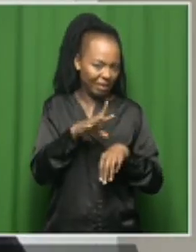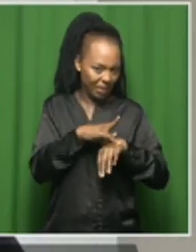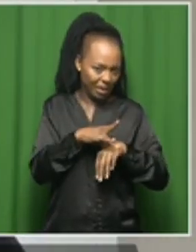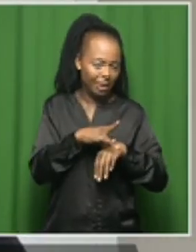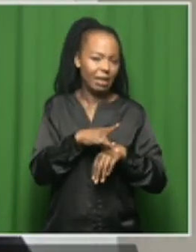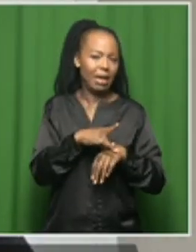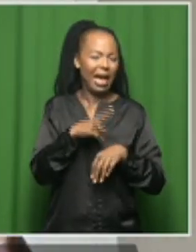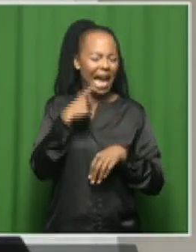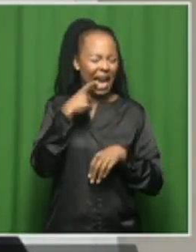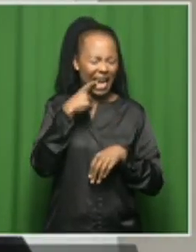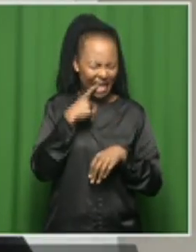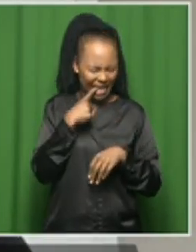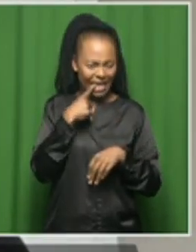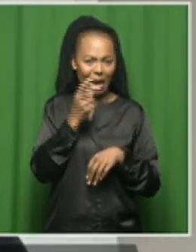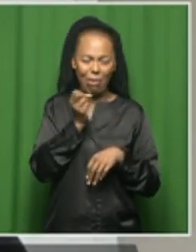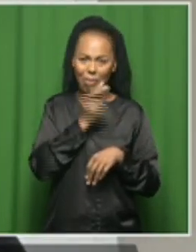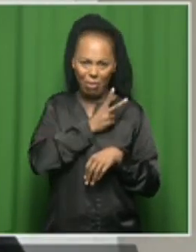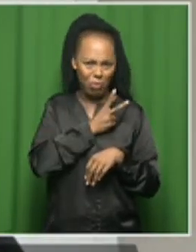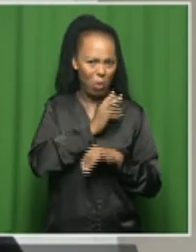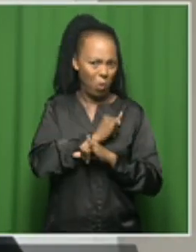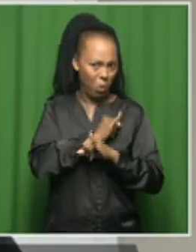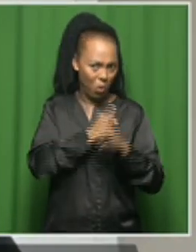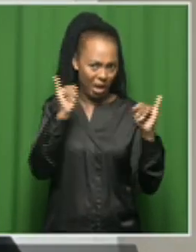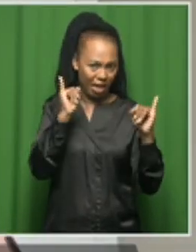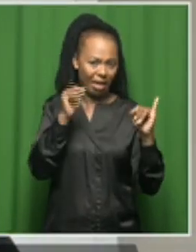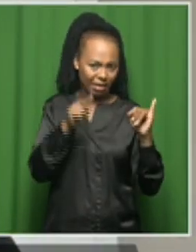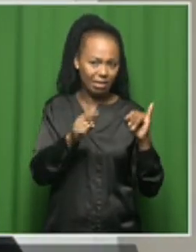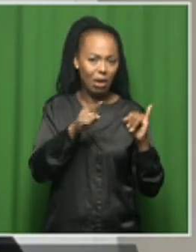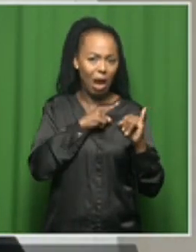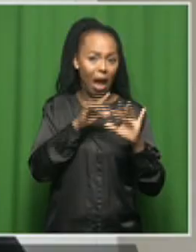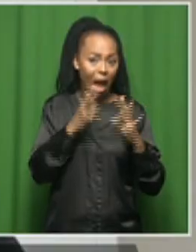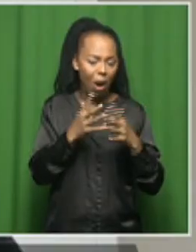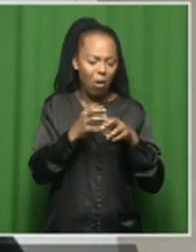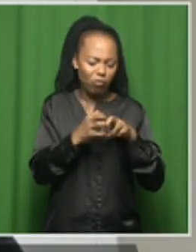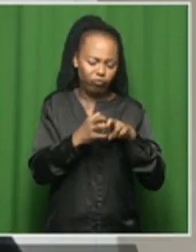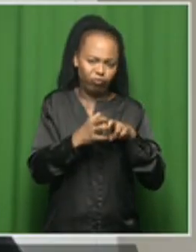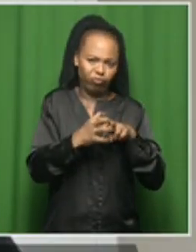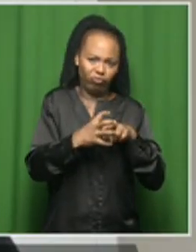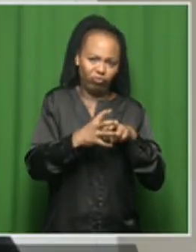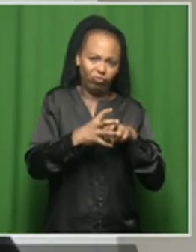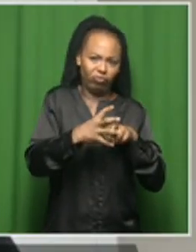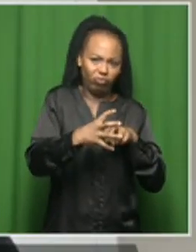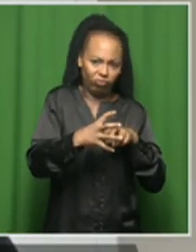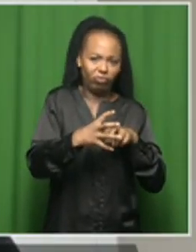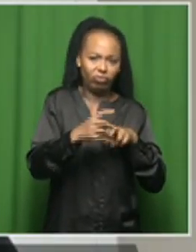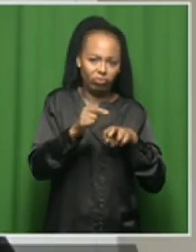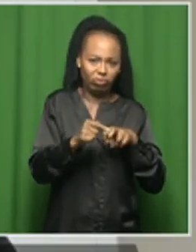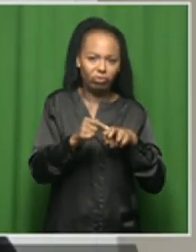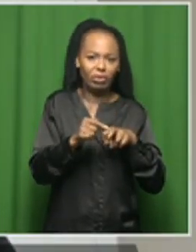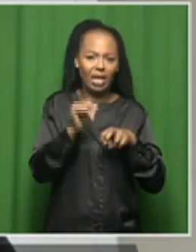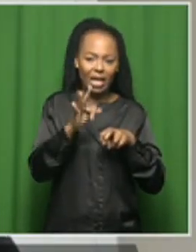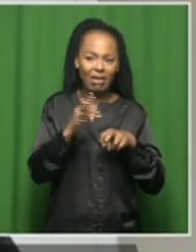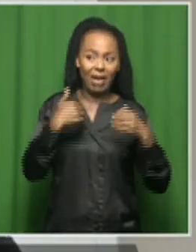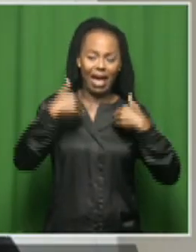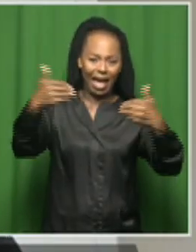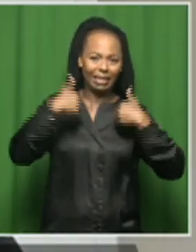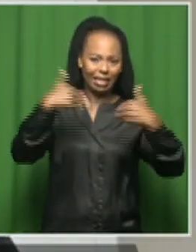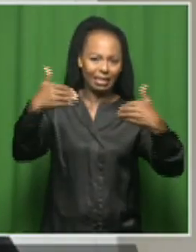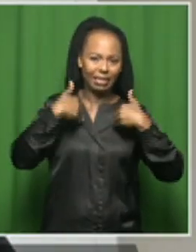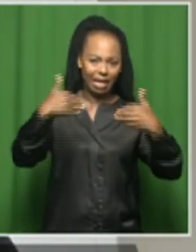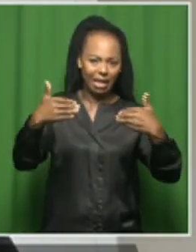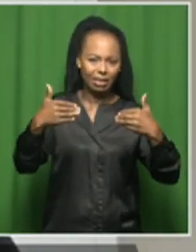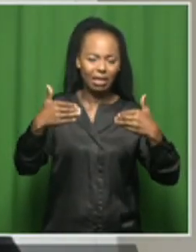more painful. It's relieved by resting, and it's more painful after doing some physical activity